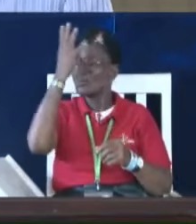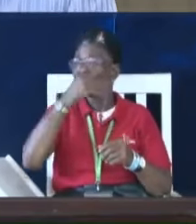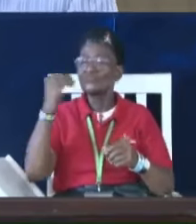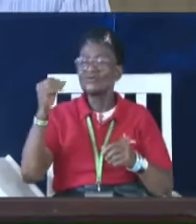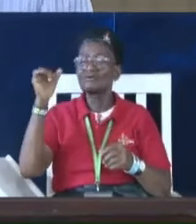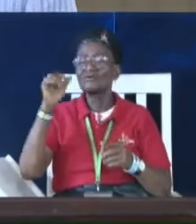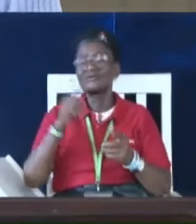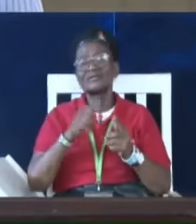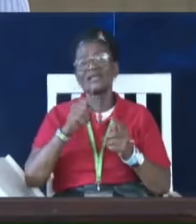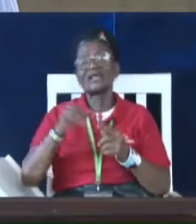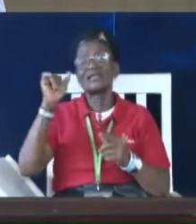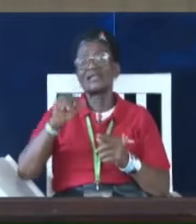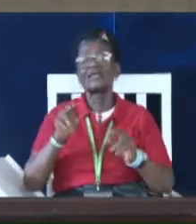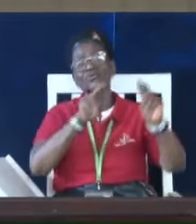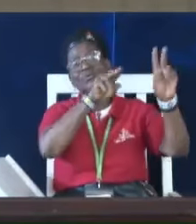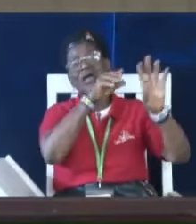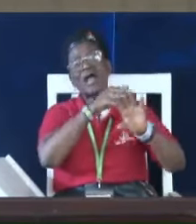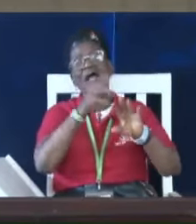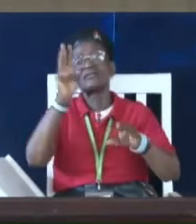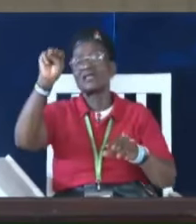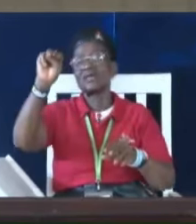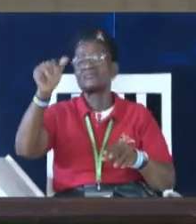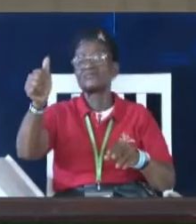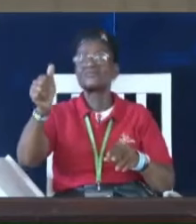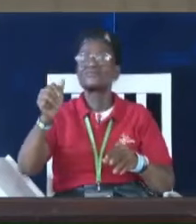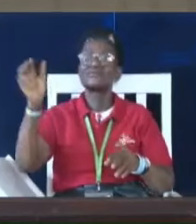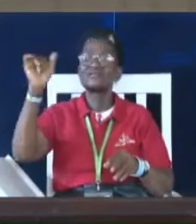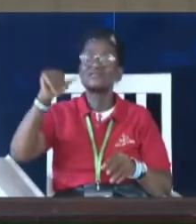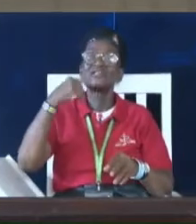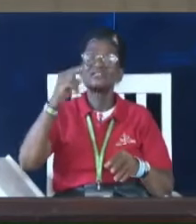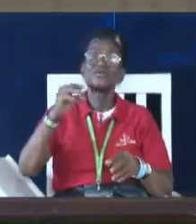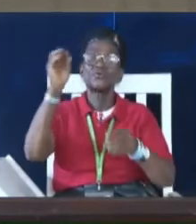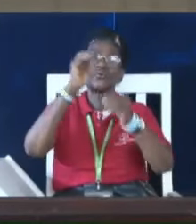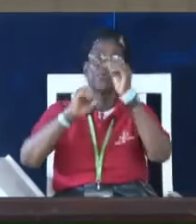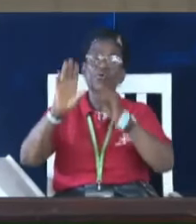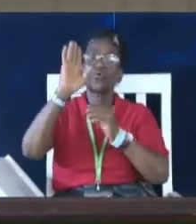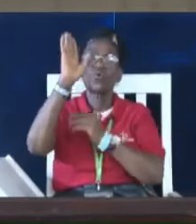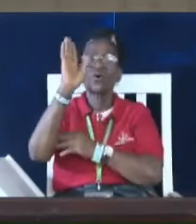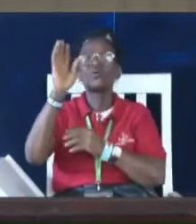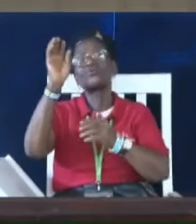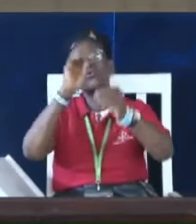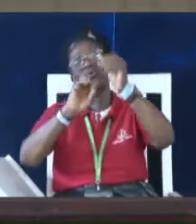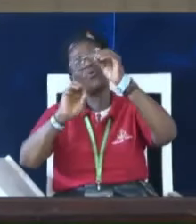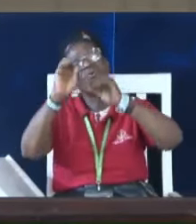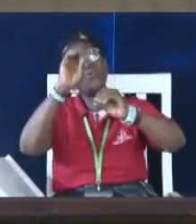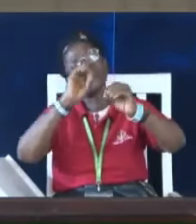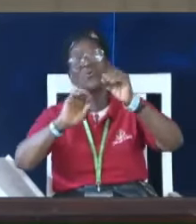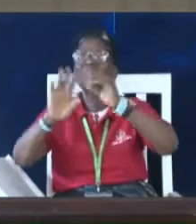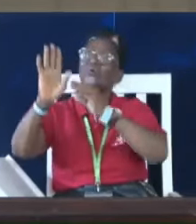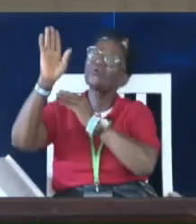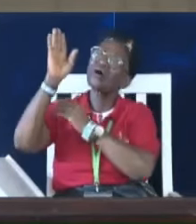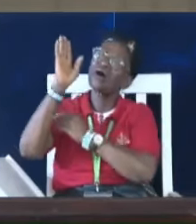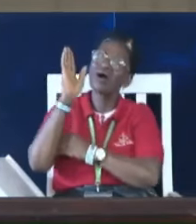themselves and they say, "Oh God, oh God,